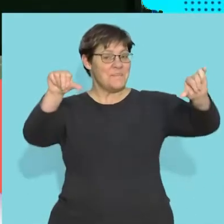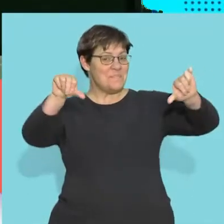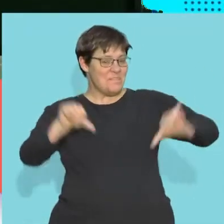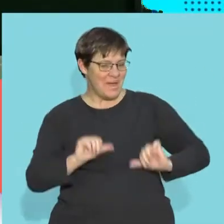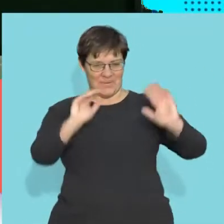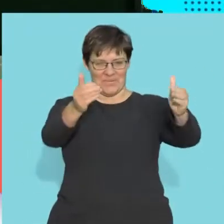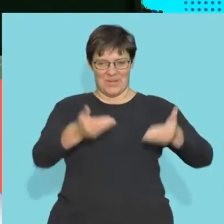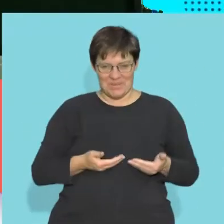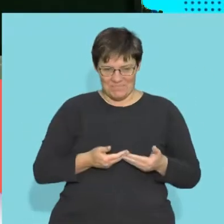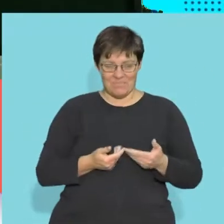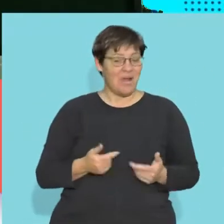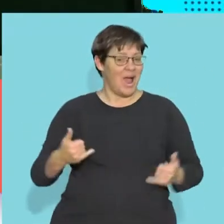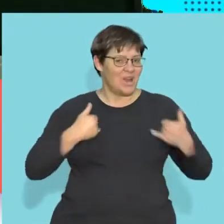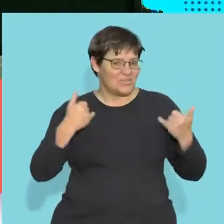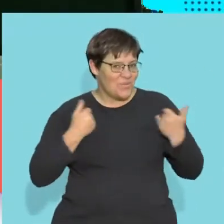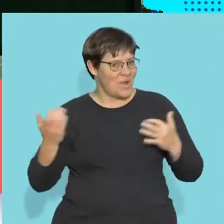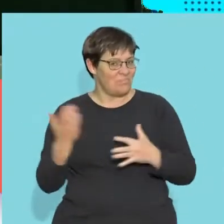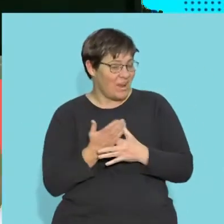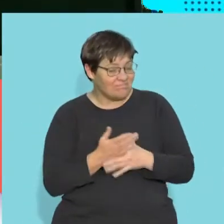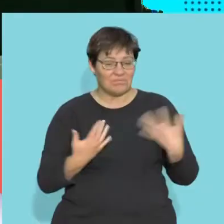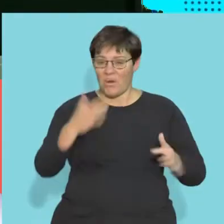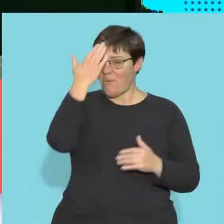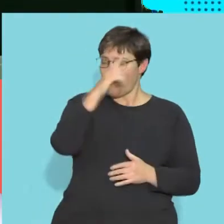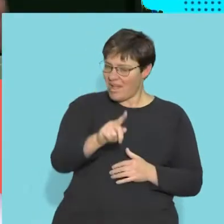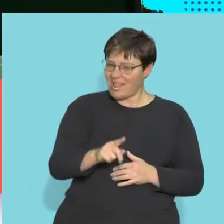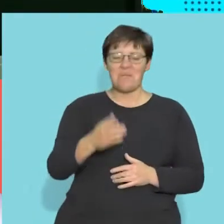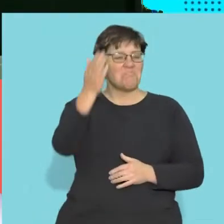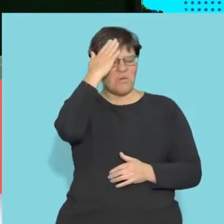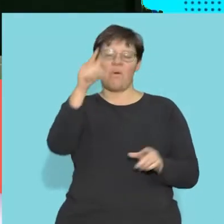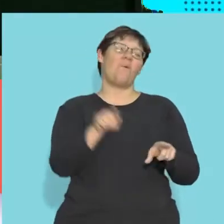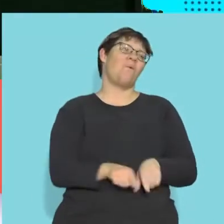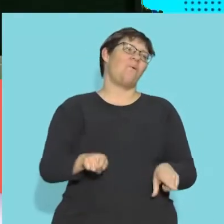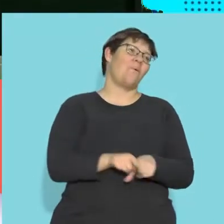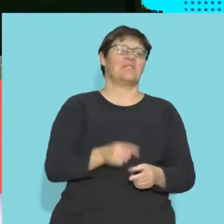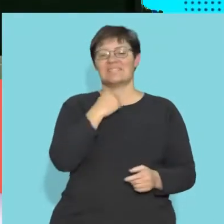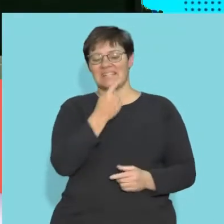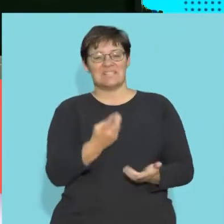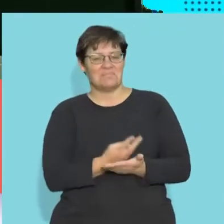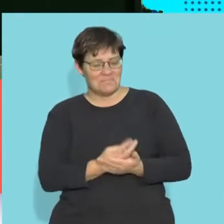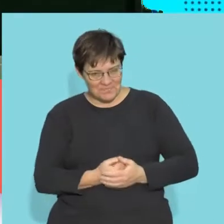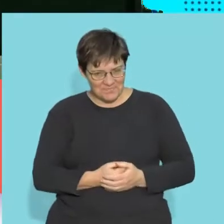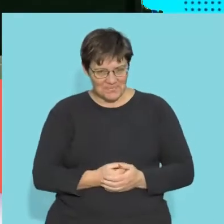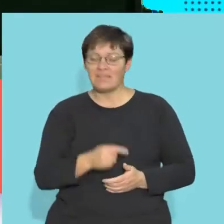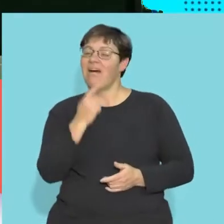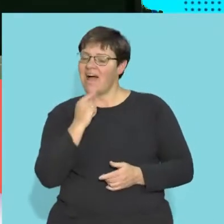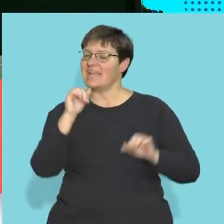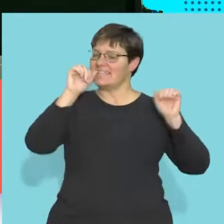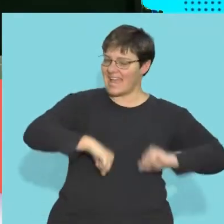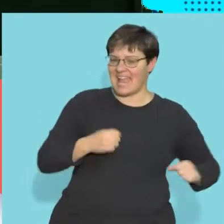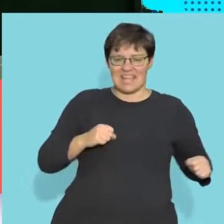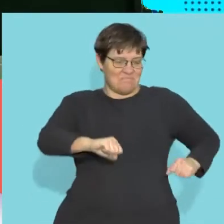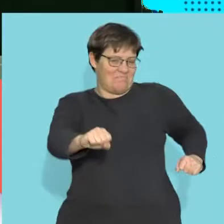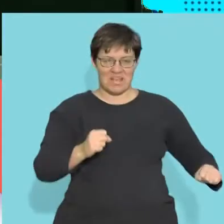Welcome back, Life Sciences, from that break. I know, as I say, predictability. What am I going to say to you? Yes,